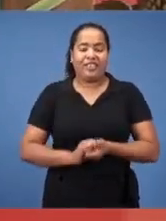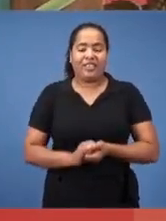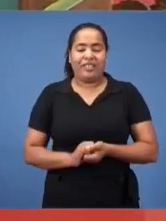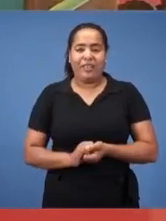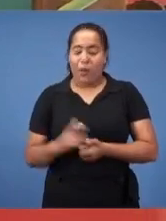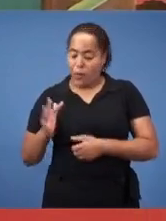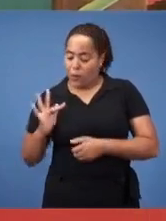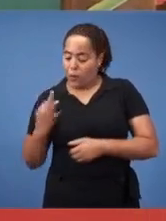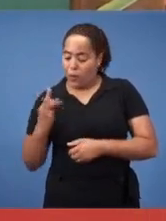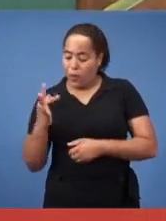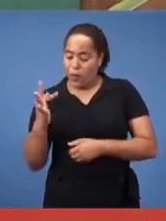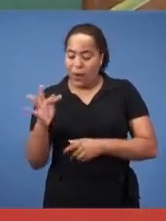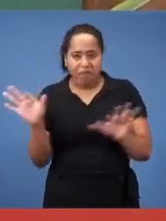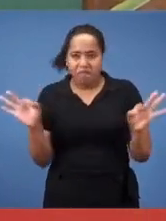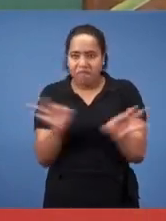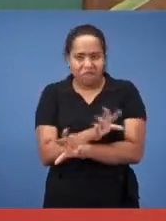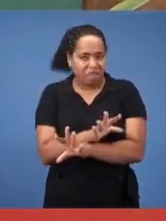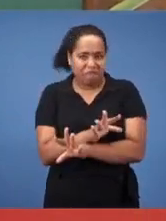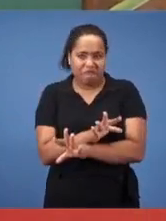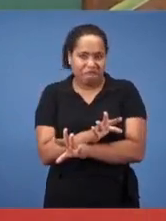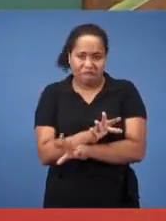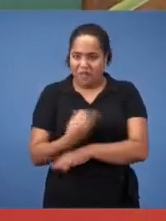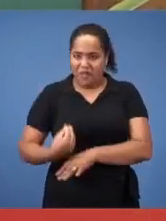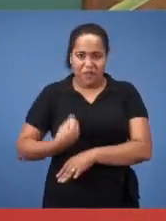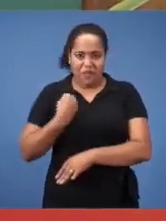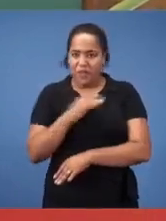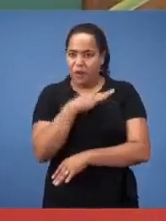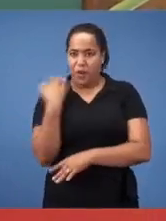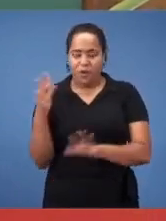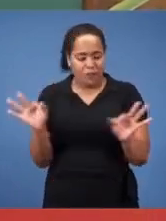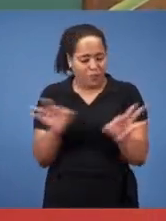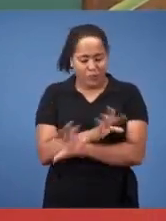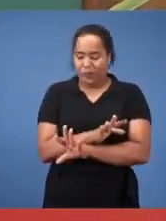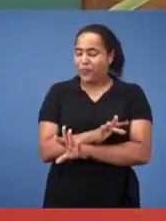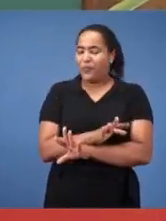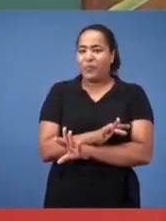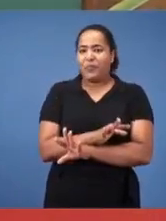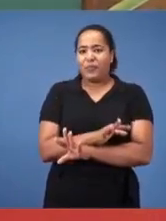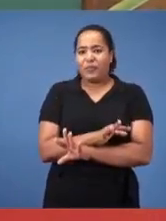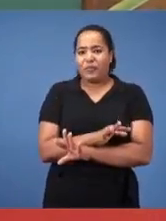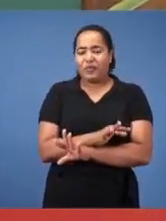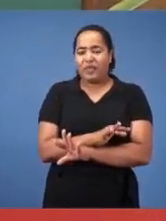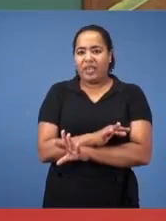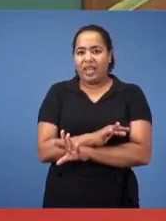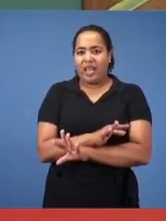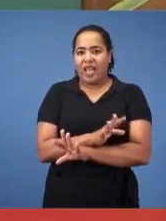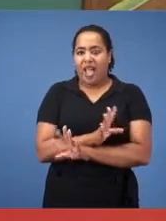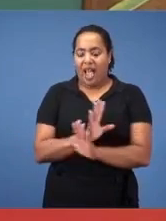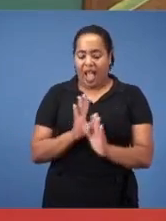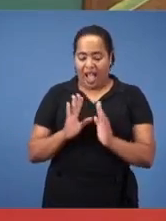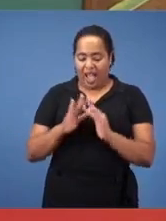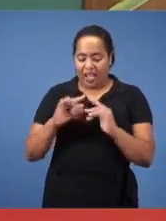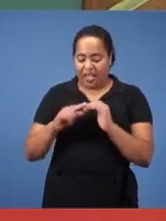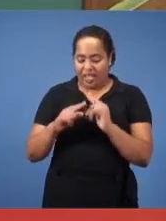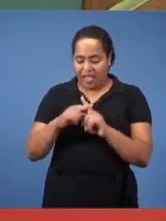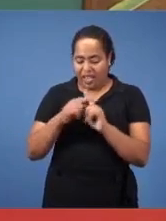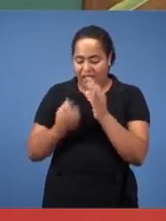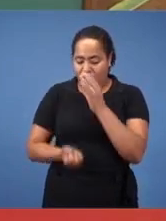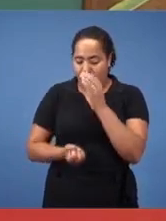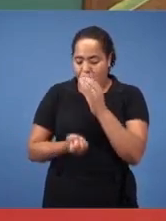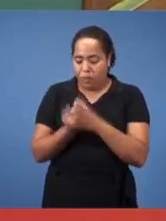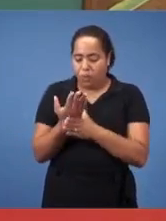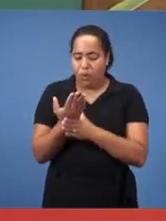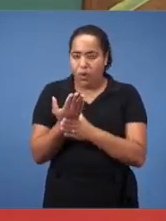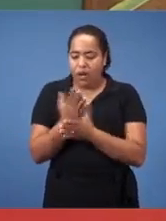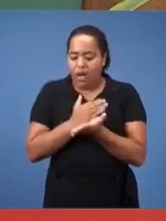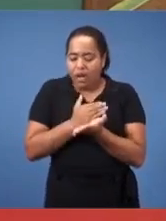See here, the truth here is already defined. It's life and death, and that's over. The church was born there